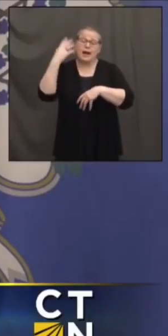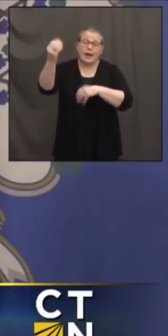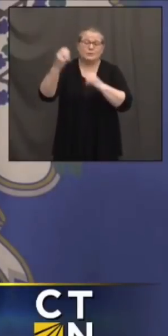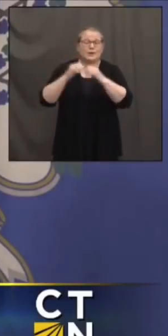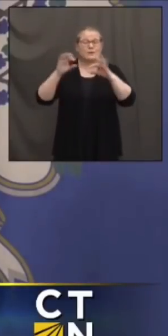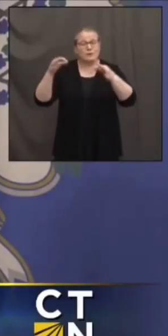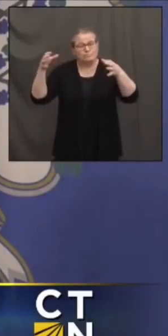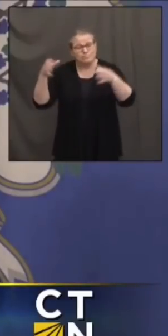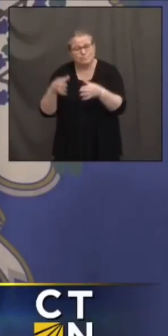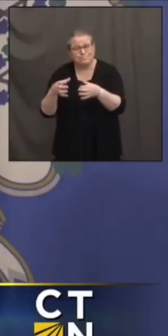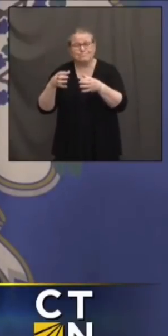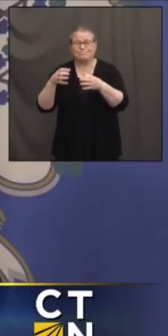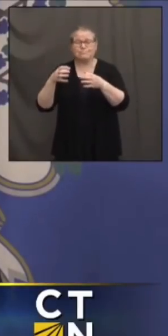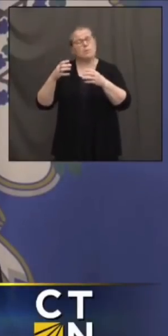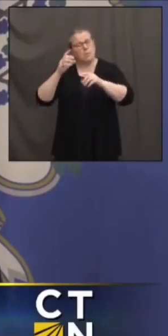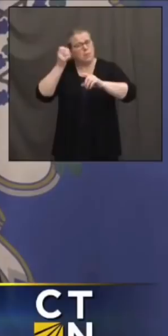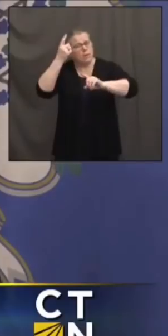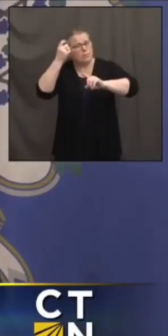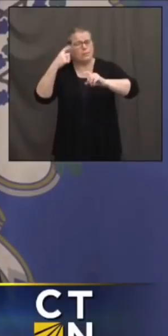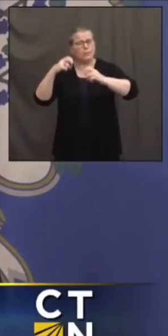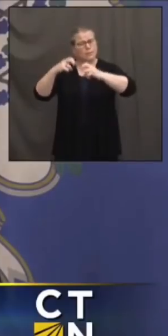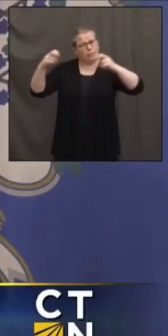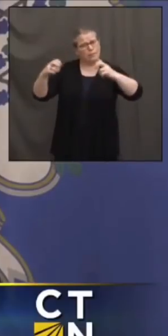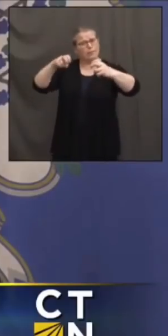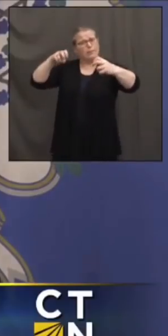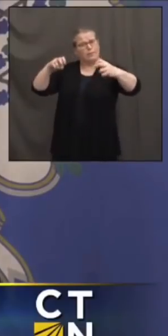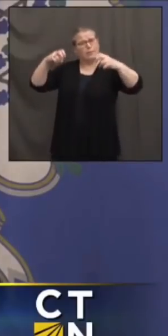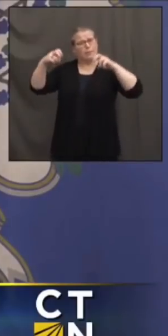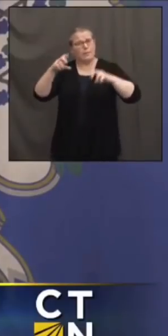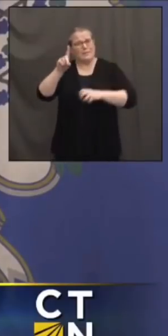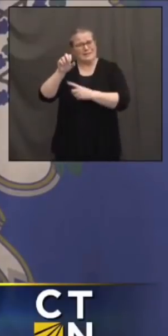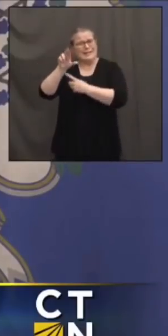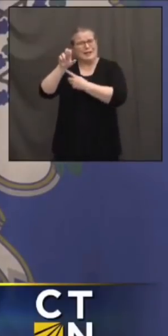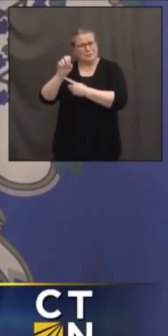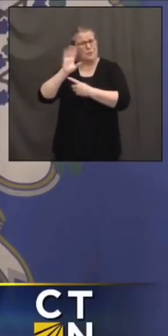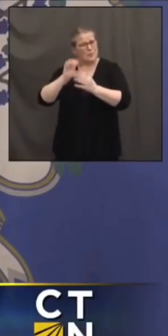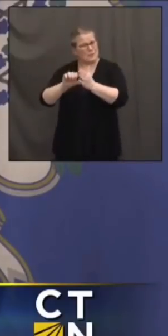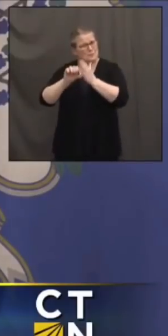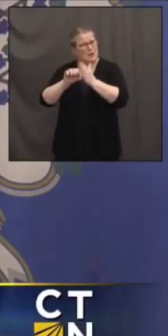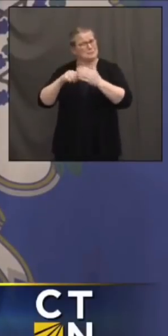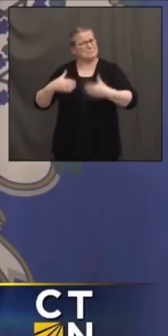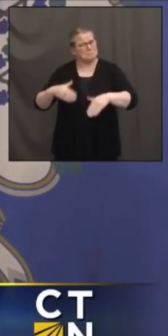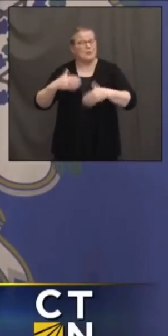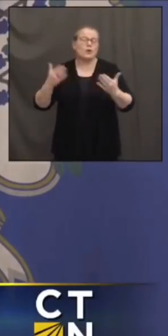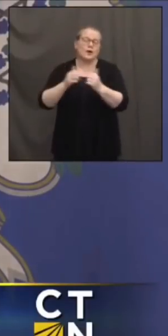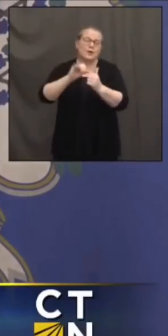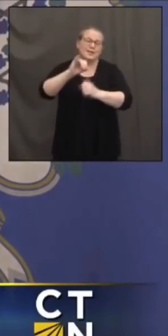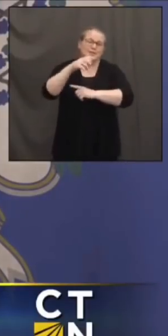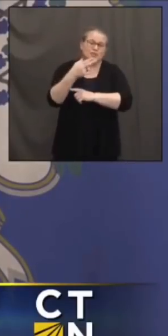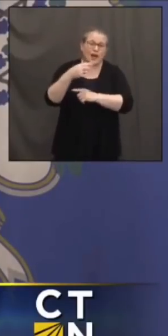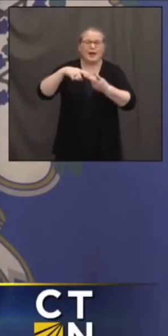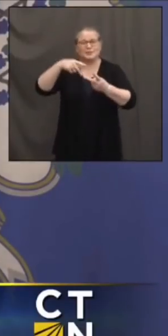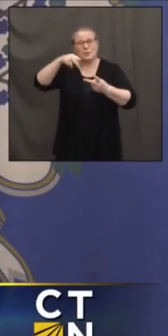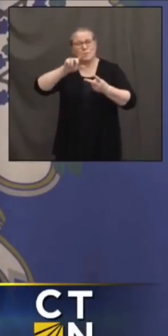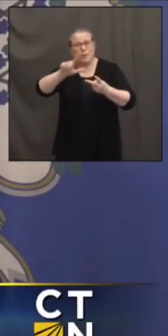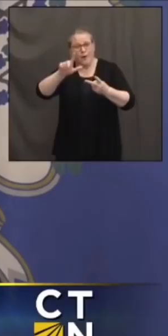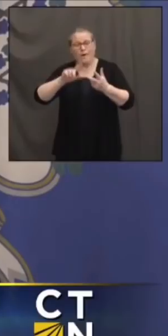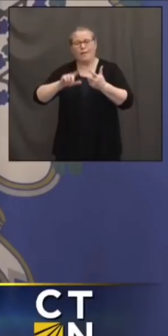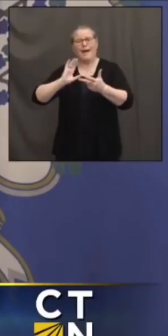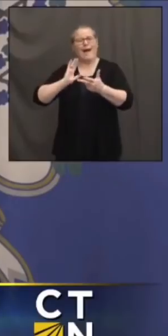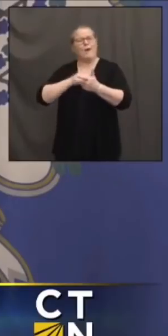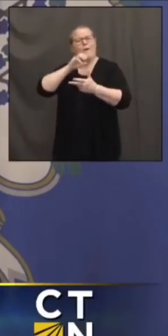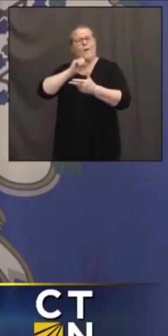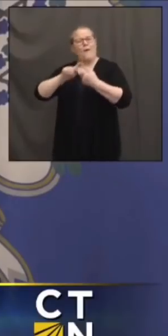have been impressed. We're here with Josh and Paul and our old friend Scott Gottlieb, former